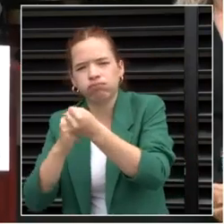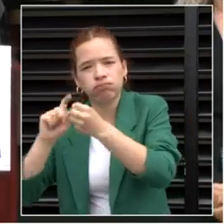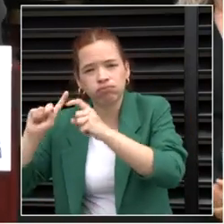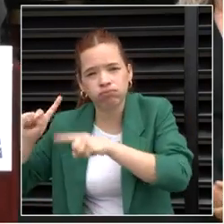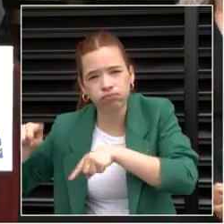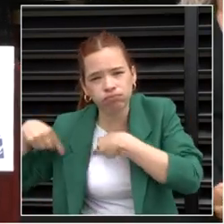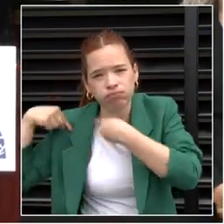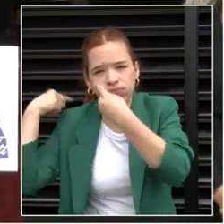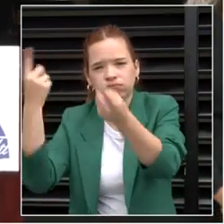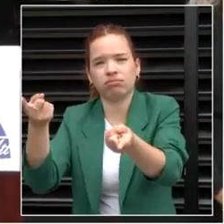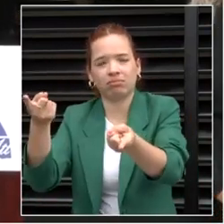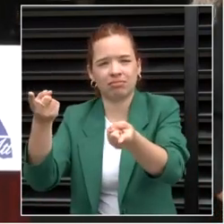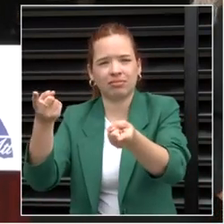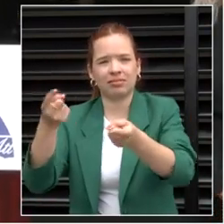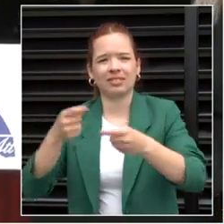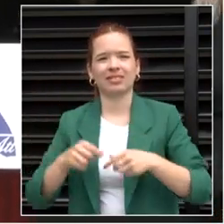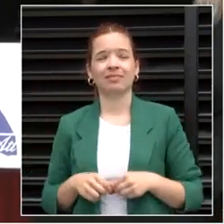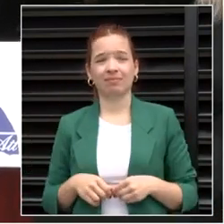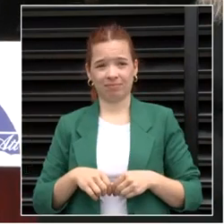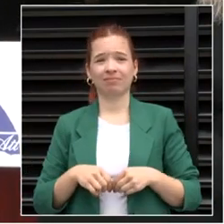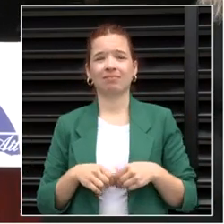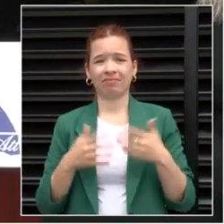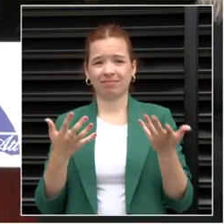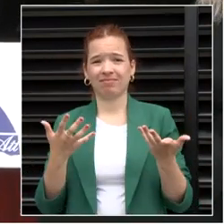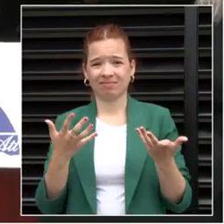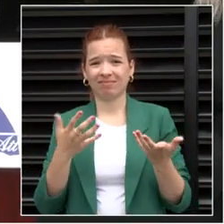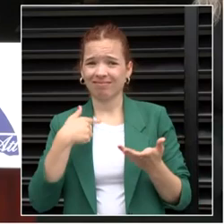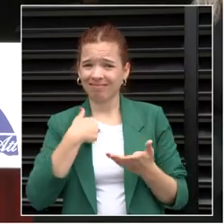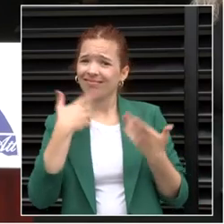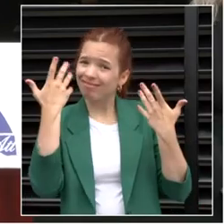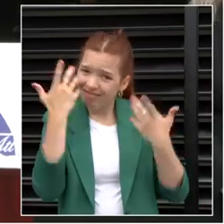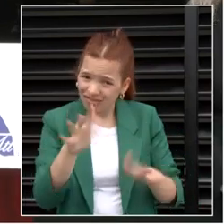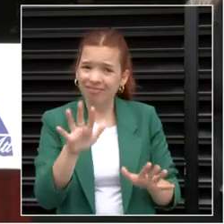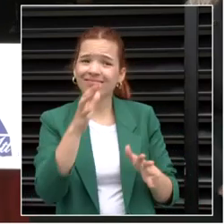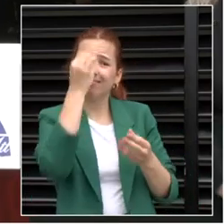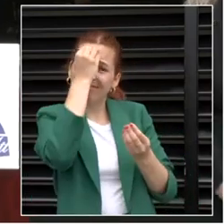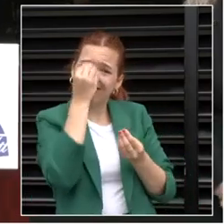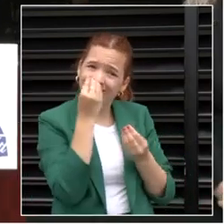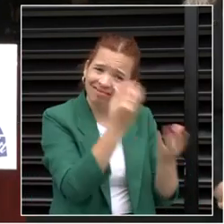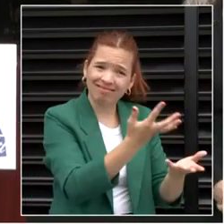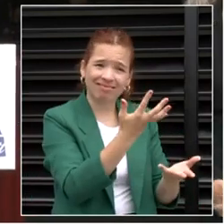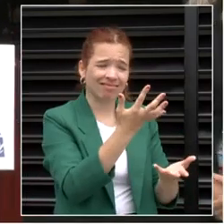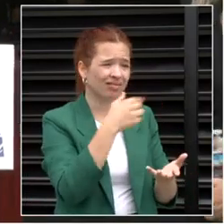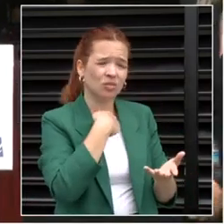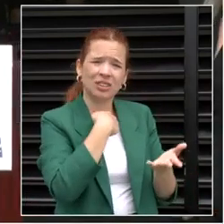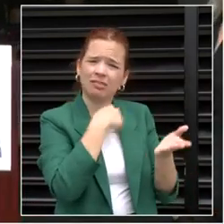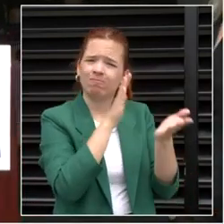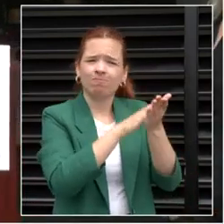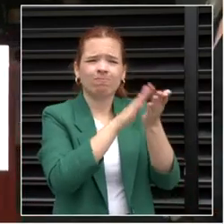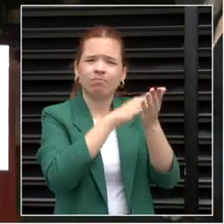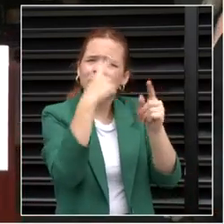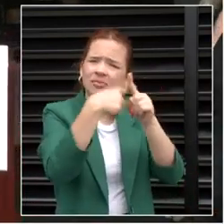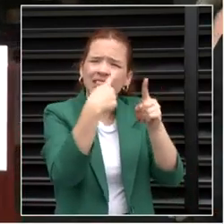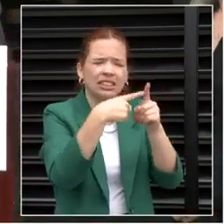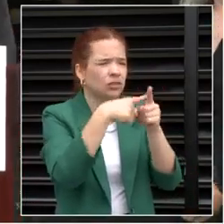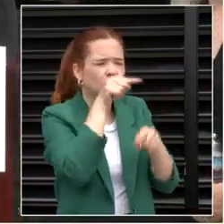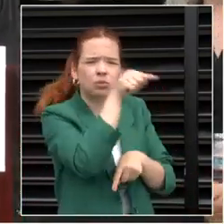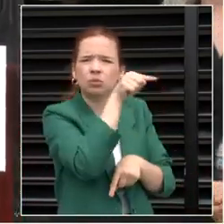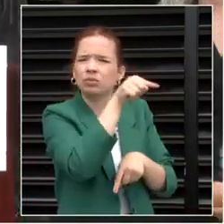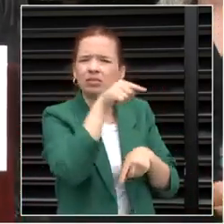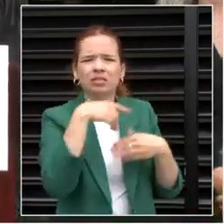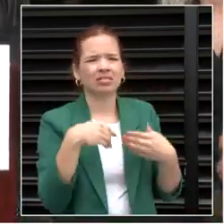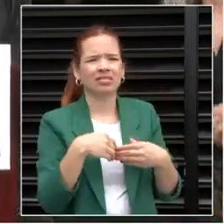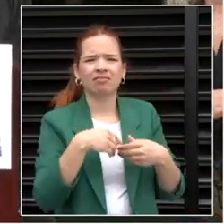I've said to her, I'm going to give you my greatest compliment. You're like normal. And she is. Please